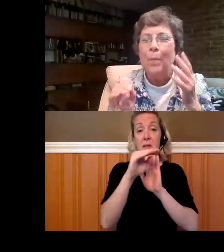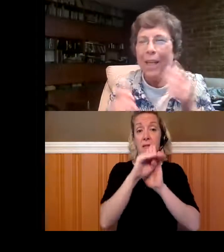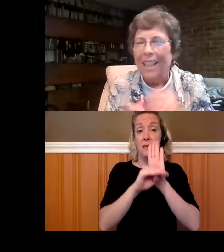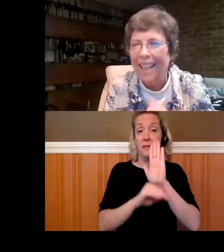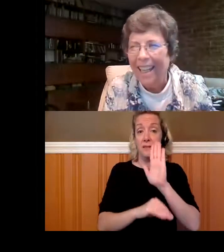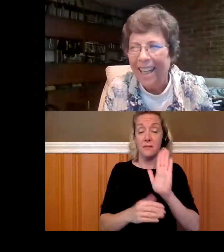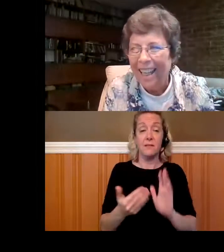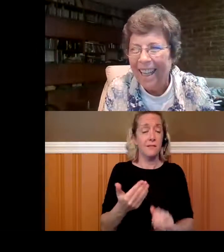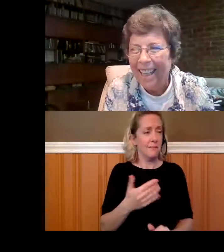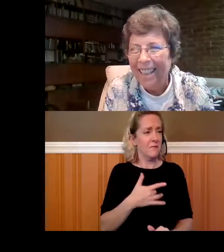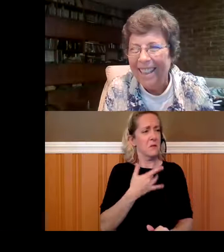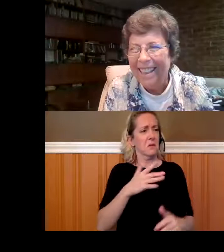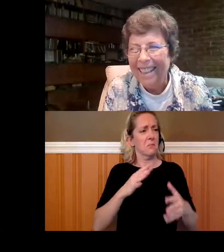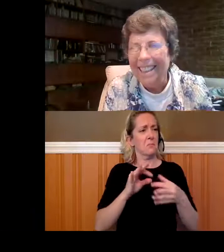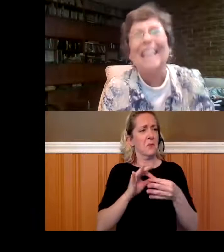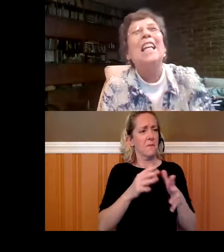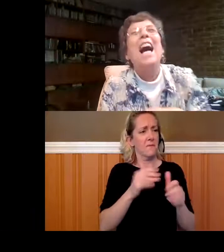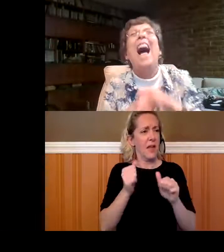people.